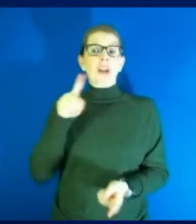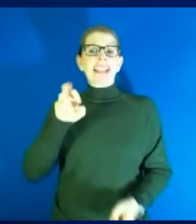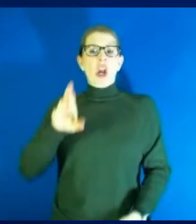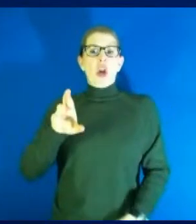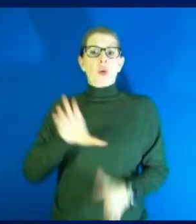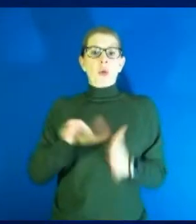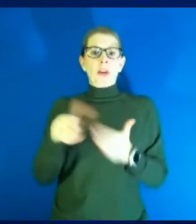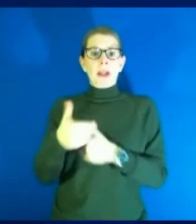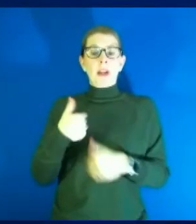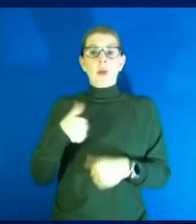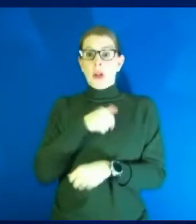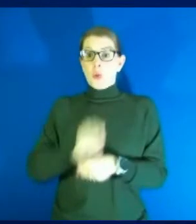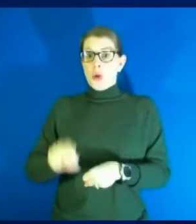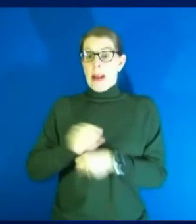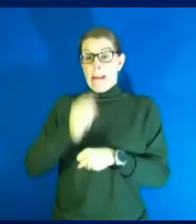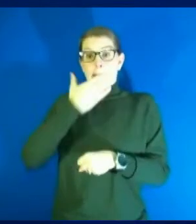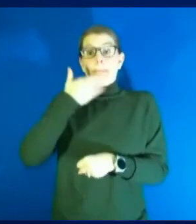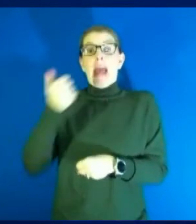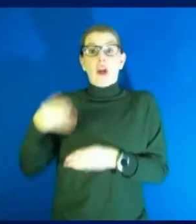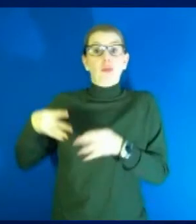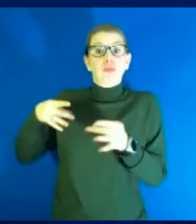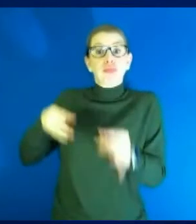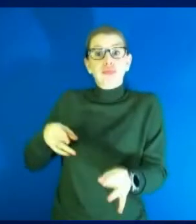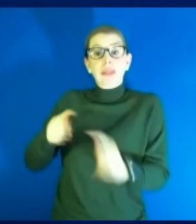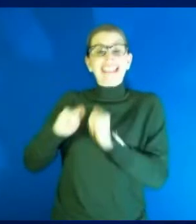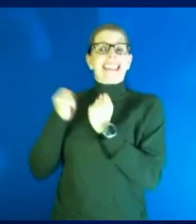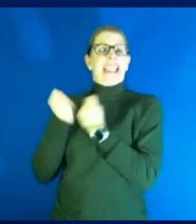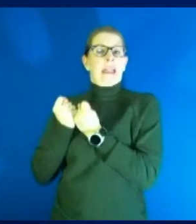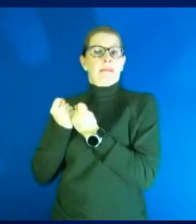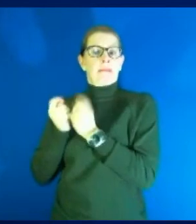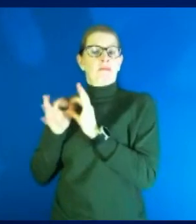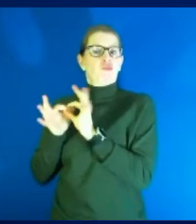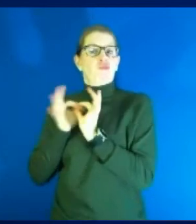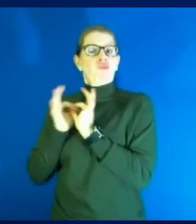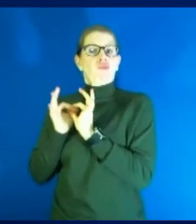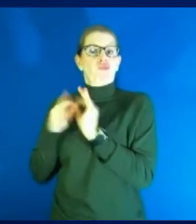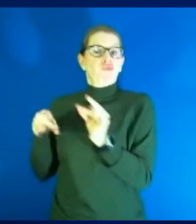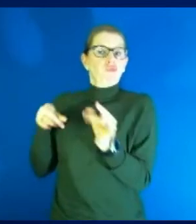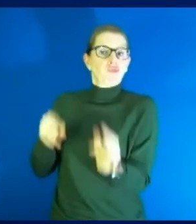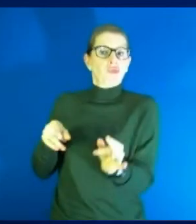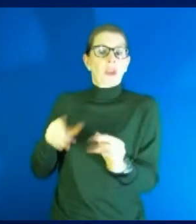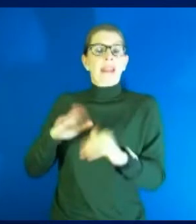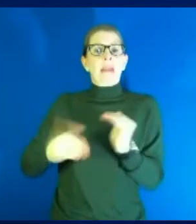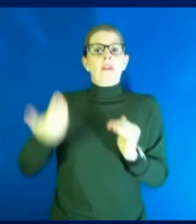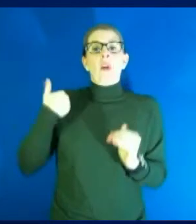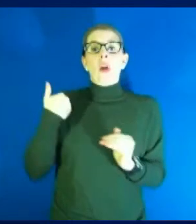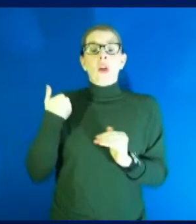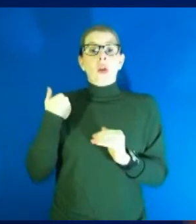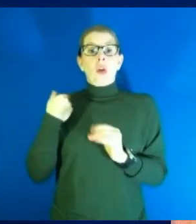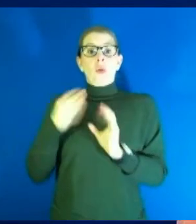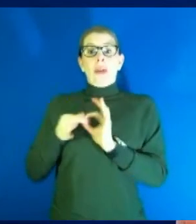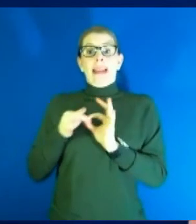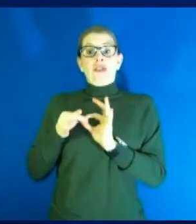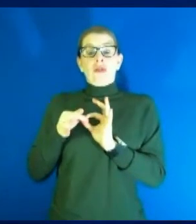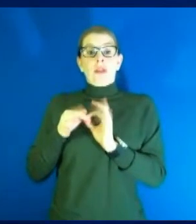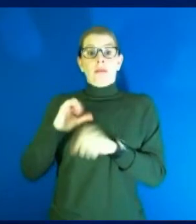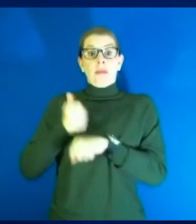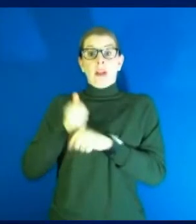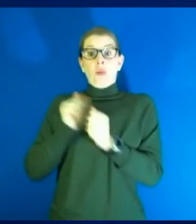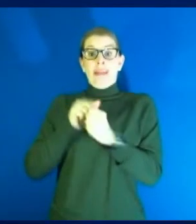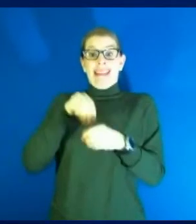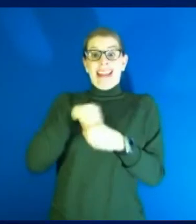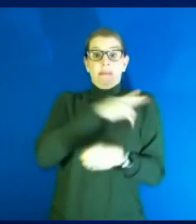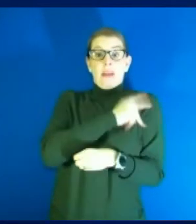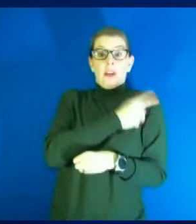we are working better as a team than we really ever have. The relationships that we've established, both with our inpatient